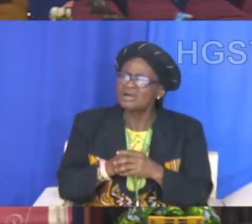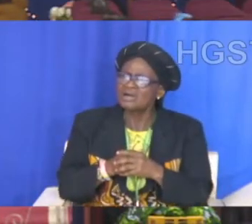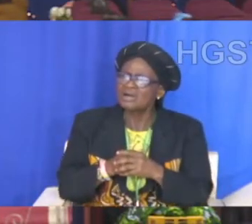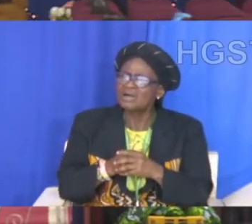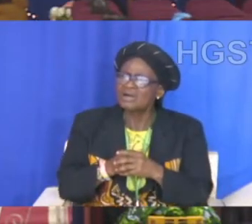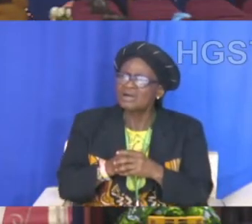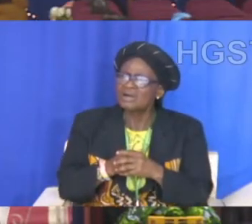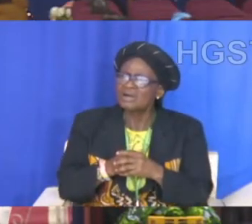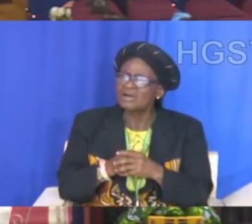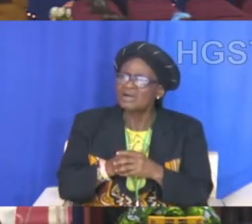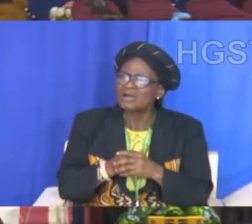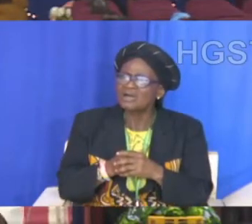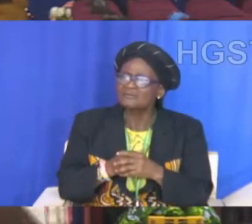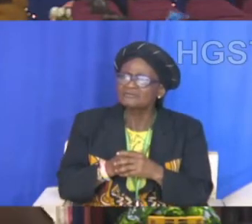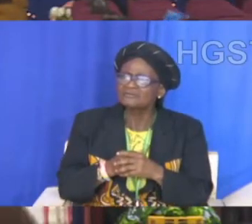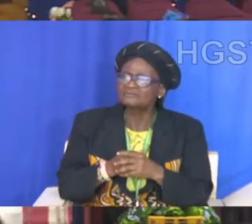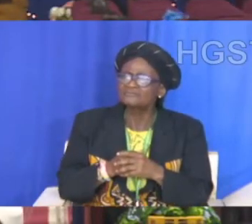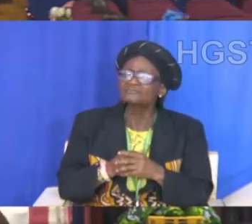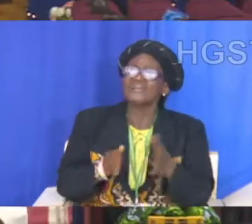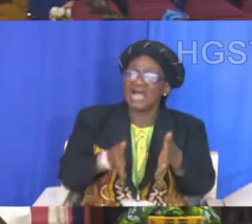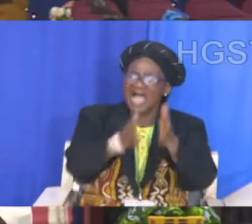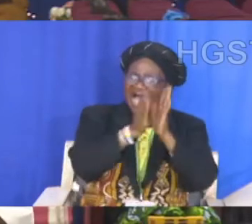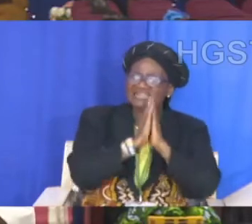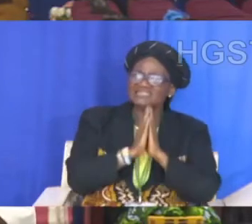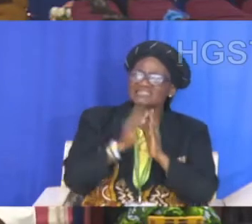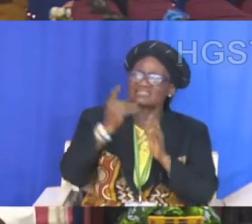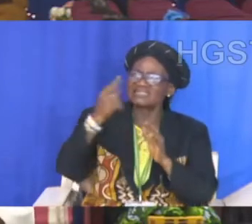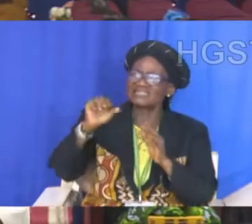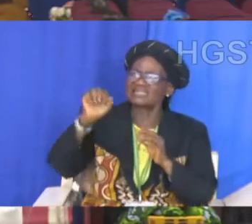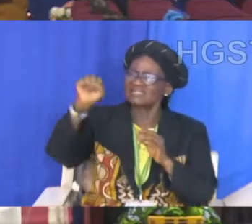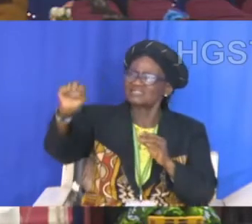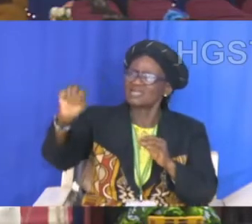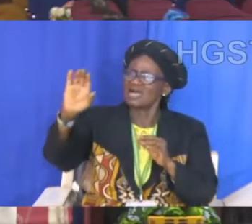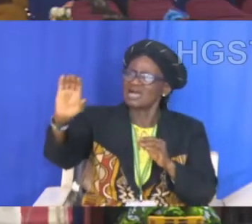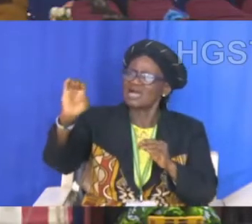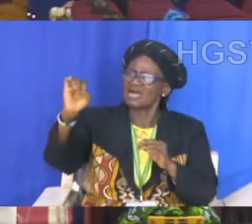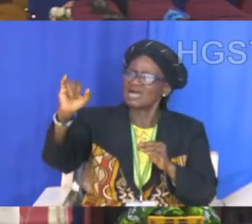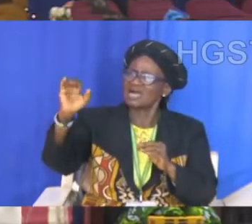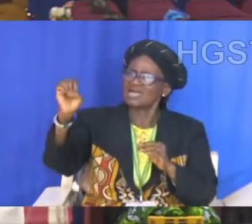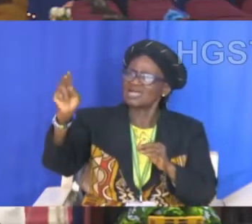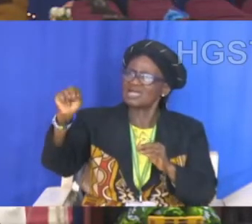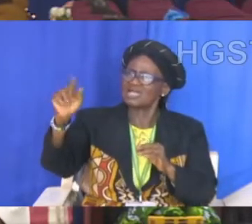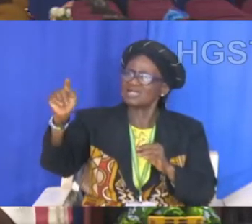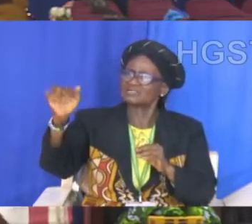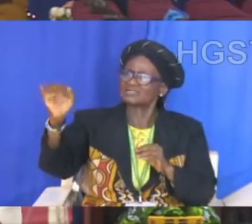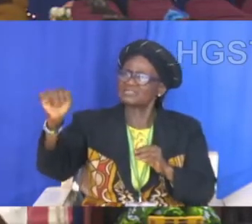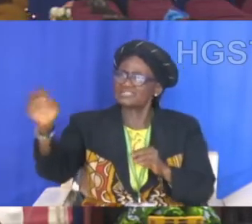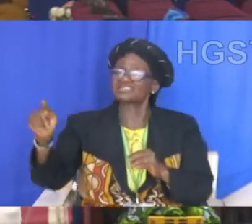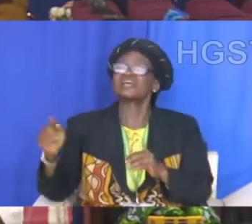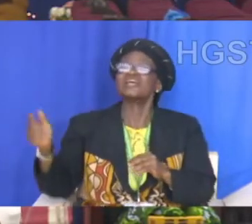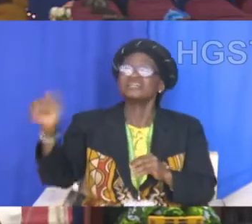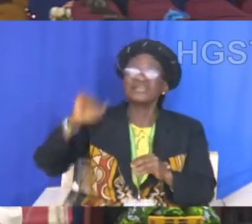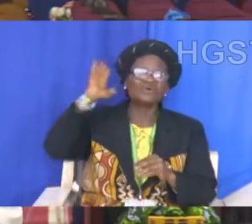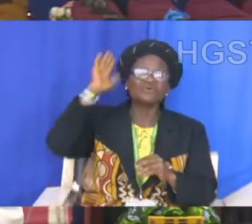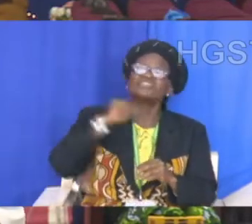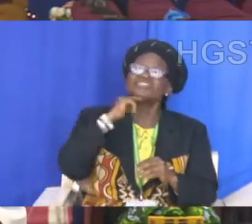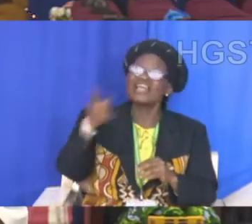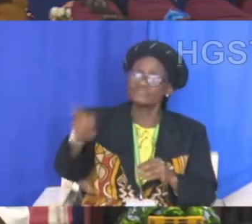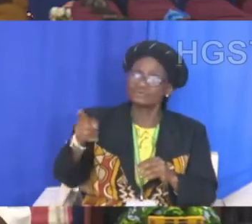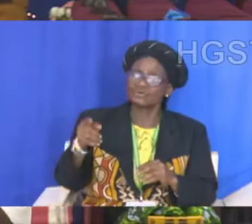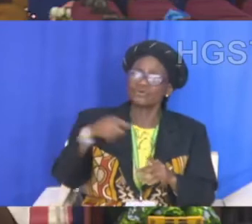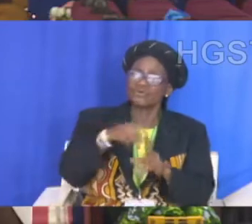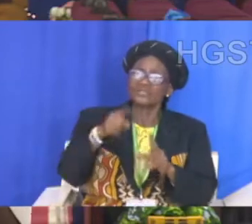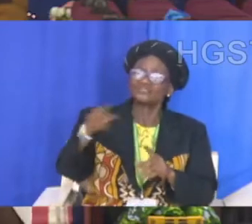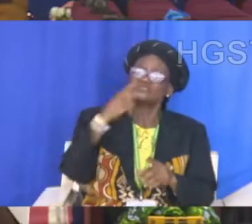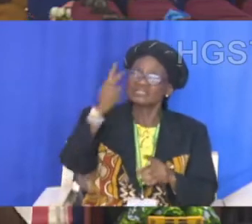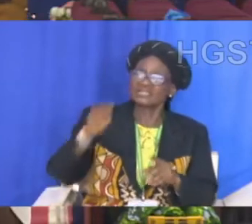Ask the scientists, they will tell you. When you see a dog rushing at you,